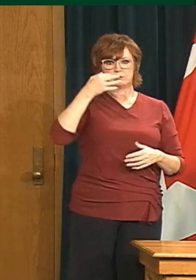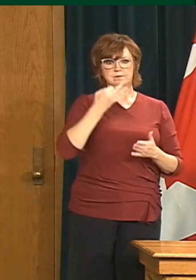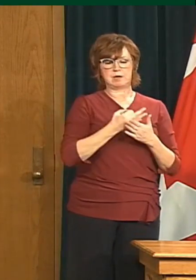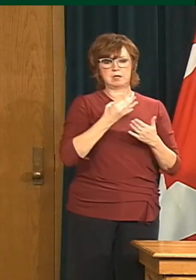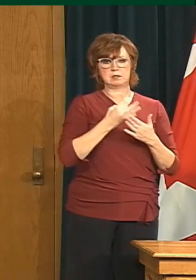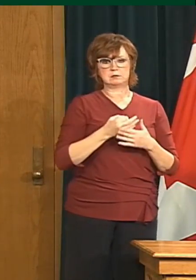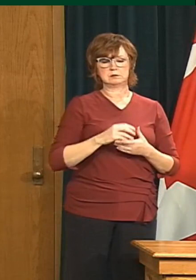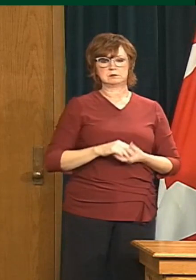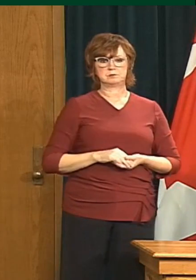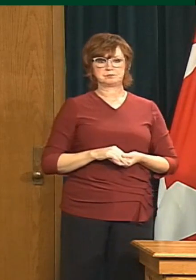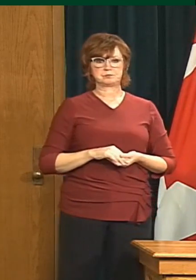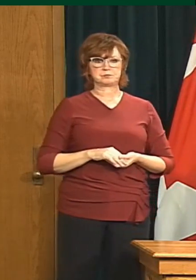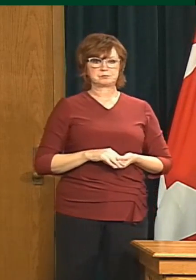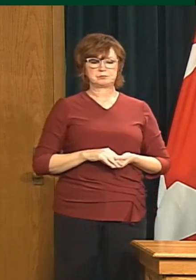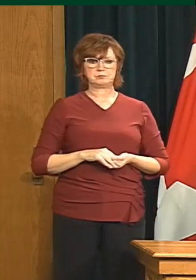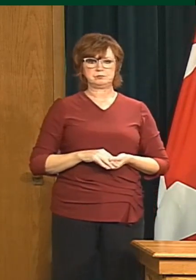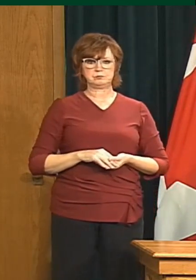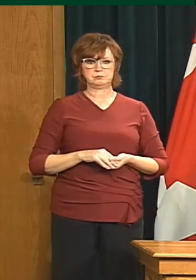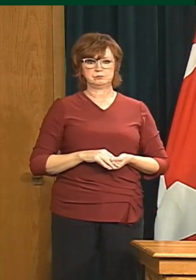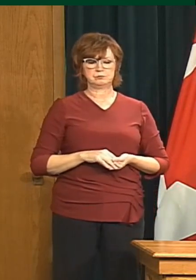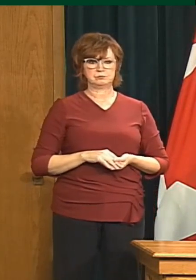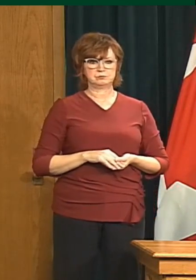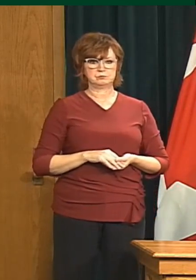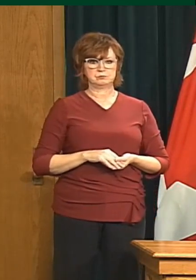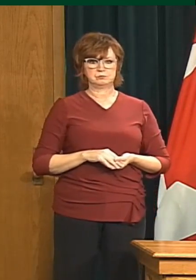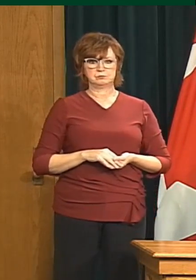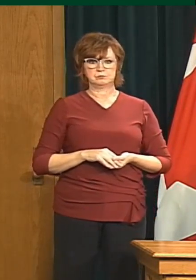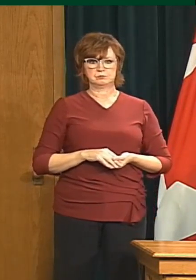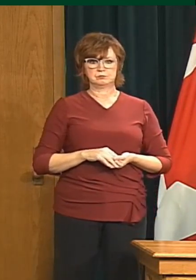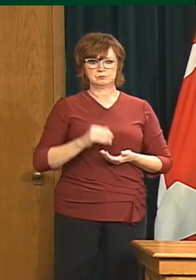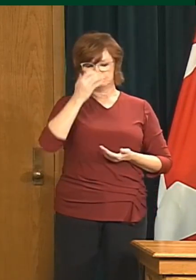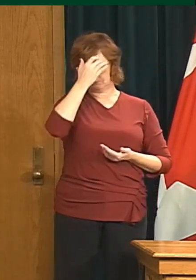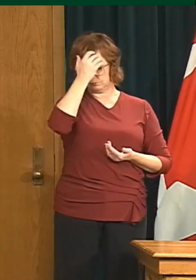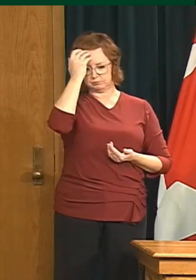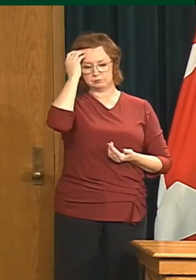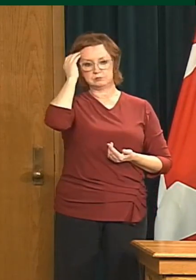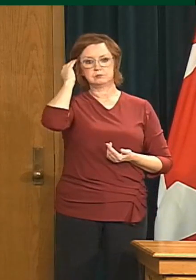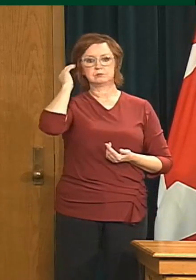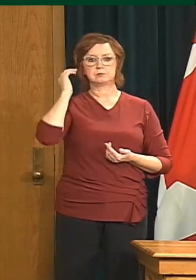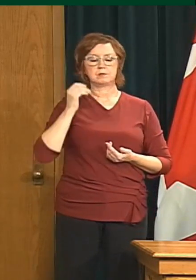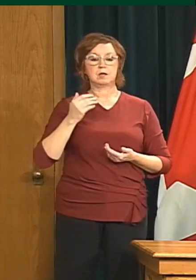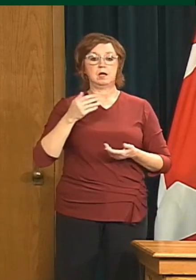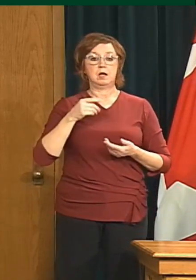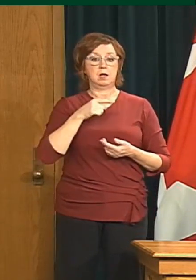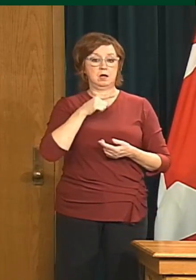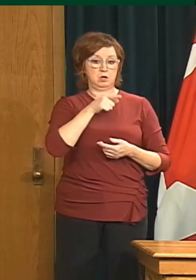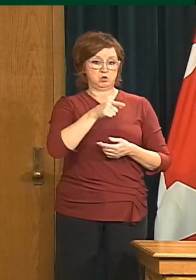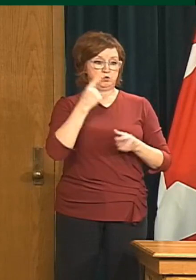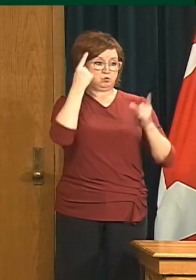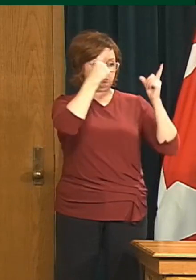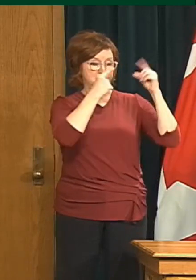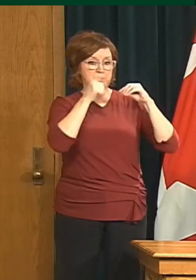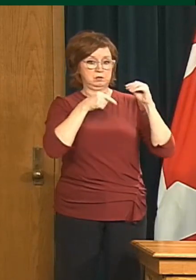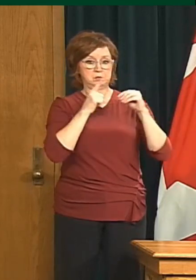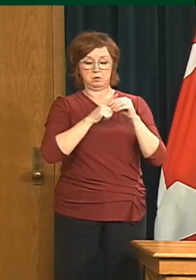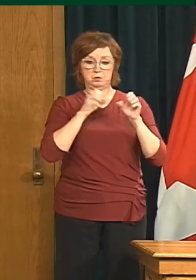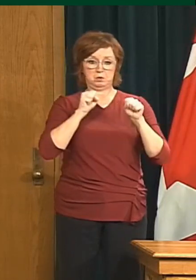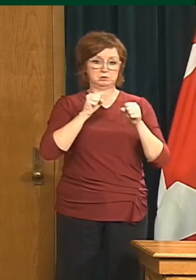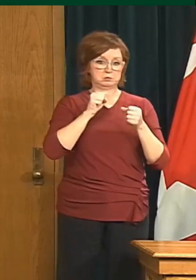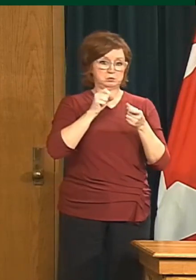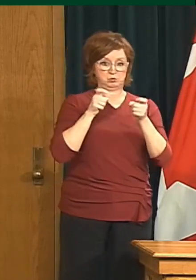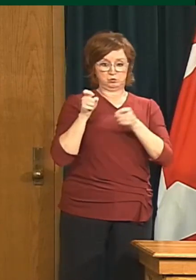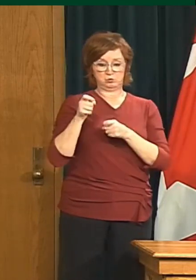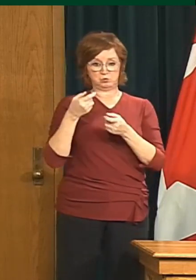you considering reining in public sector spending in terms of reduced work week, public sector wage cut, and